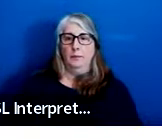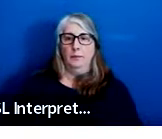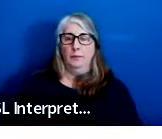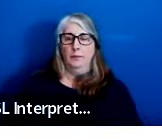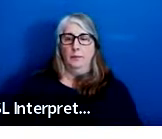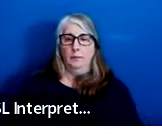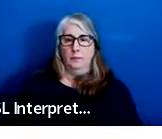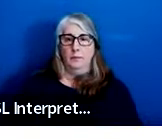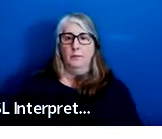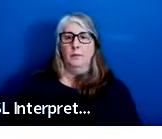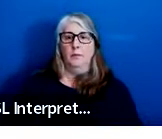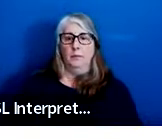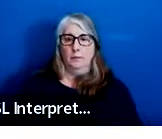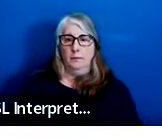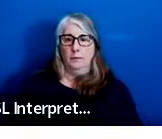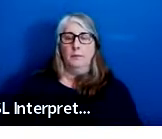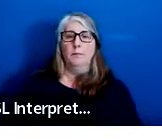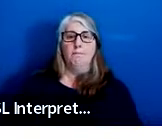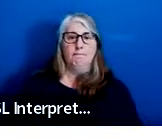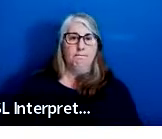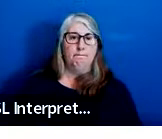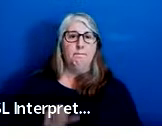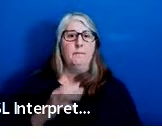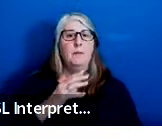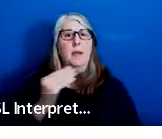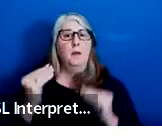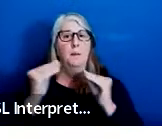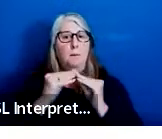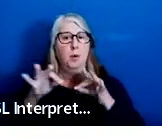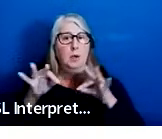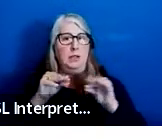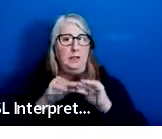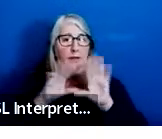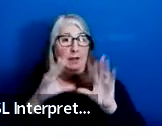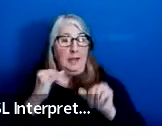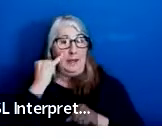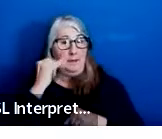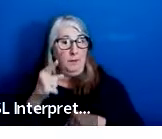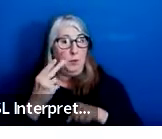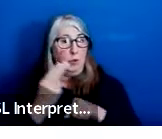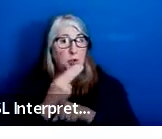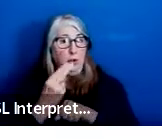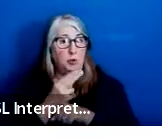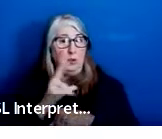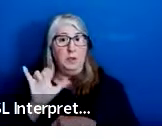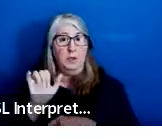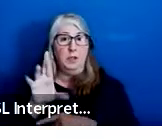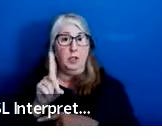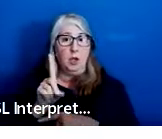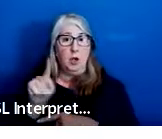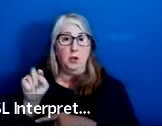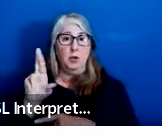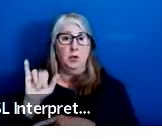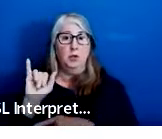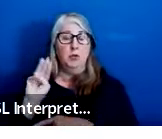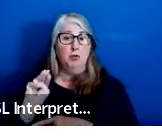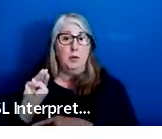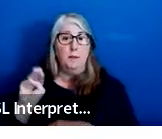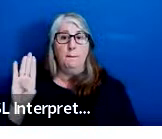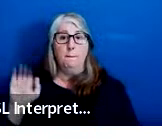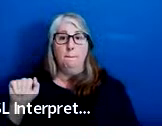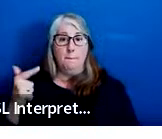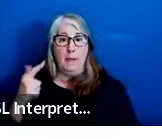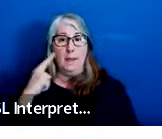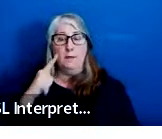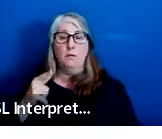And if there's a little more clarification, perhaps, if you're using a yard trim bag to collect